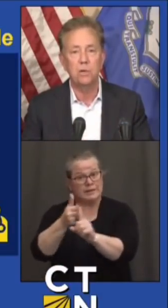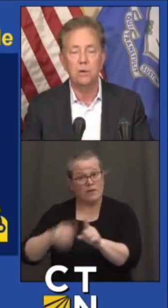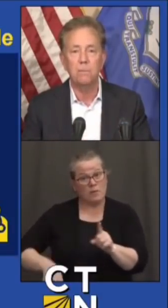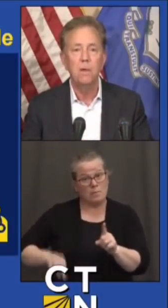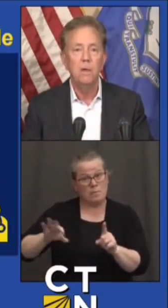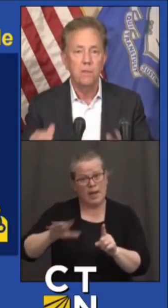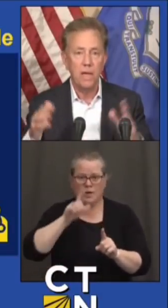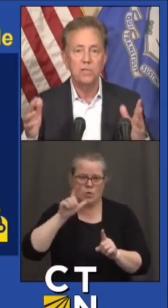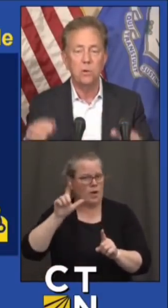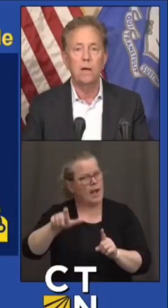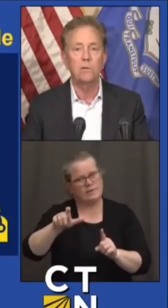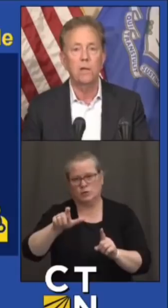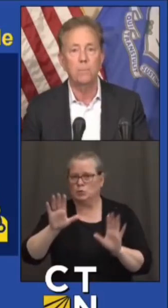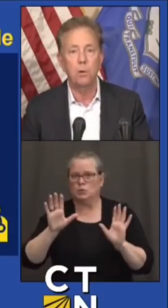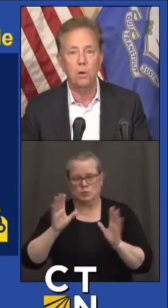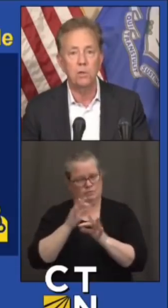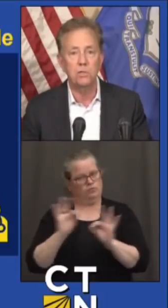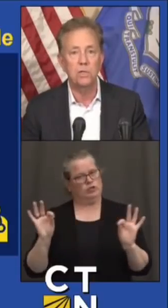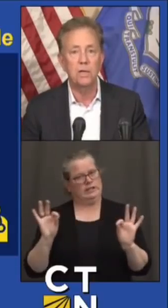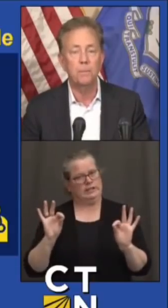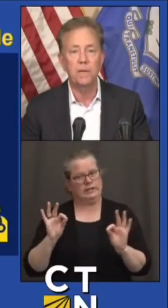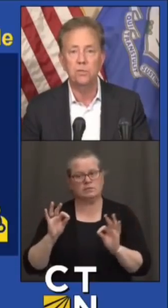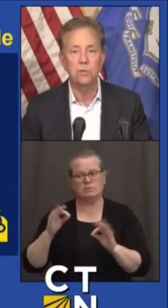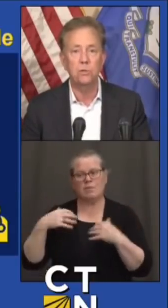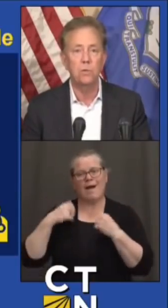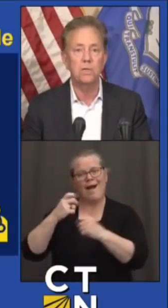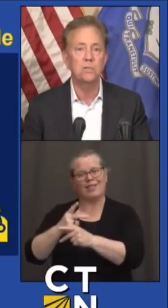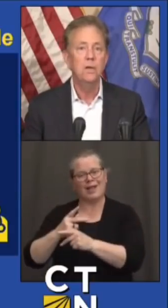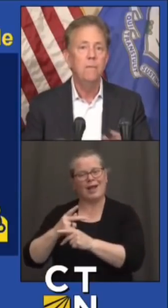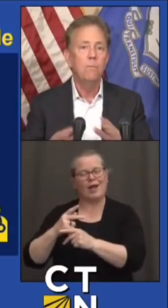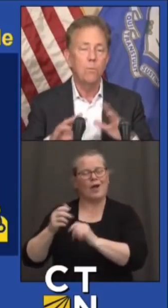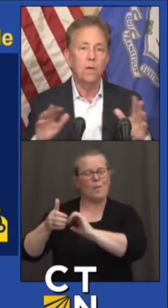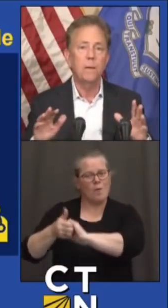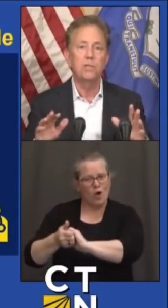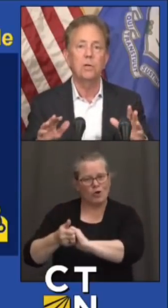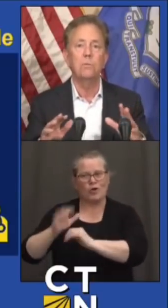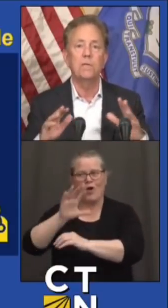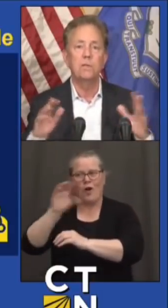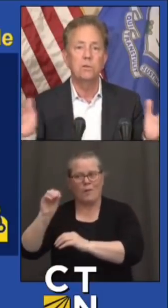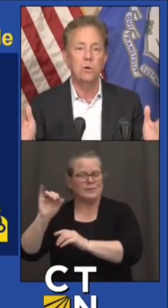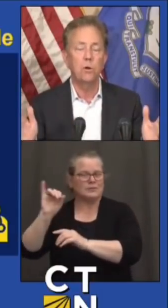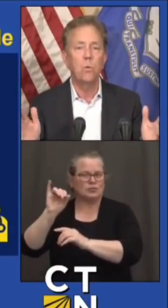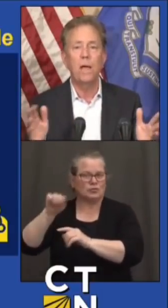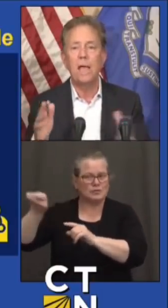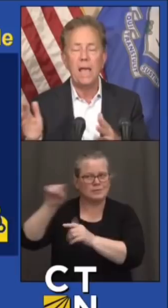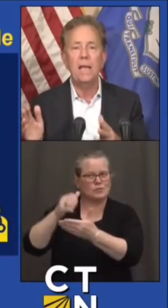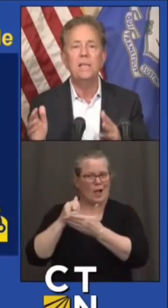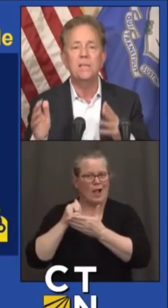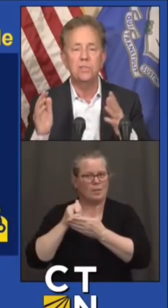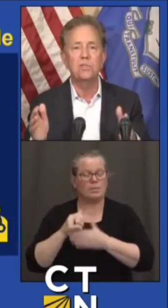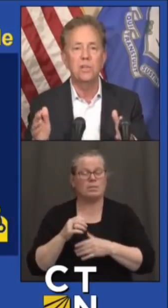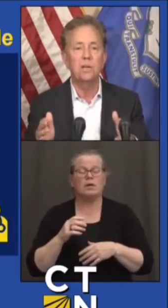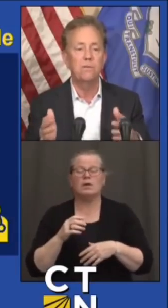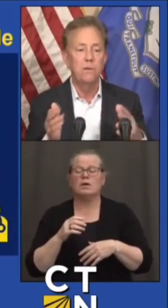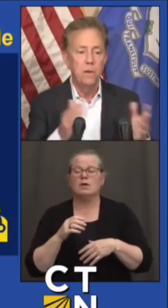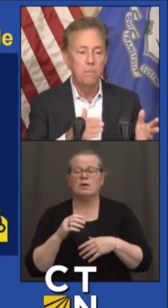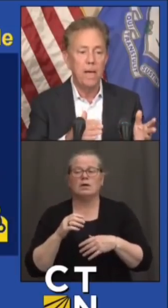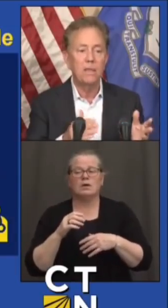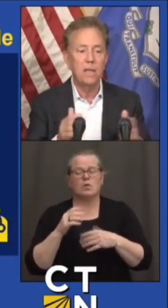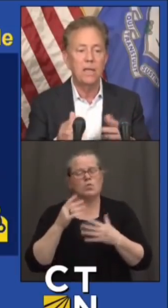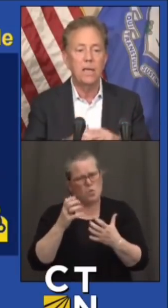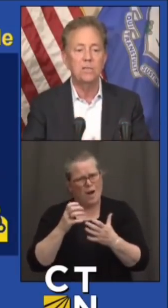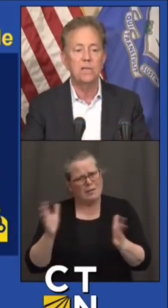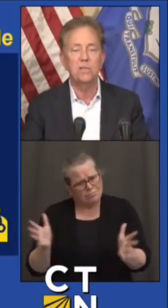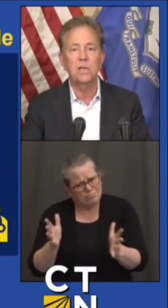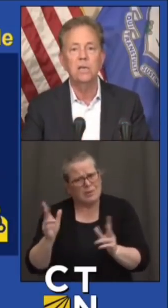past year. Thanks to our healthcare partners in helping us to do this. We wanted to make sure we took away any disincentive